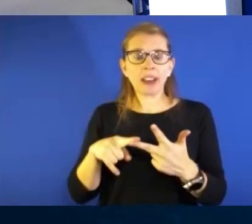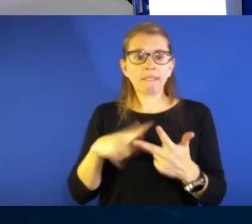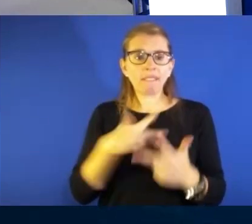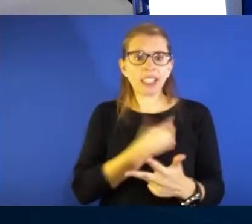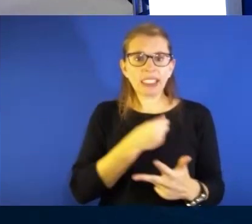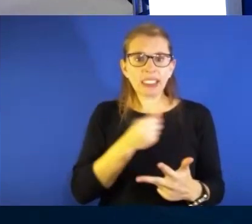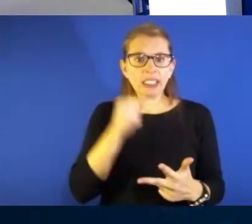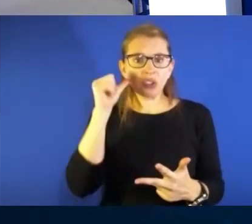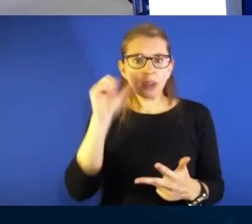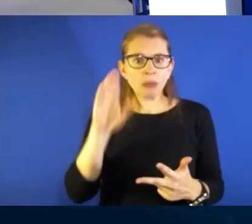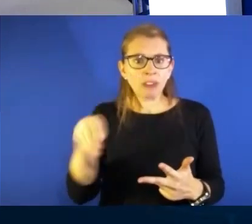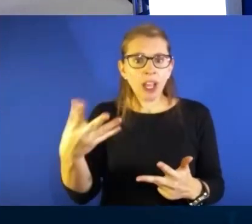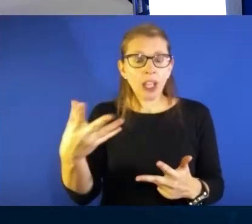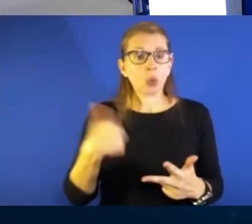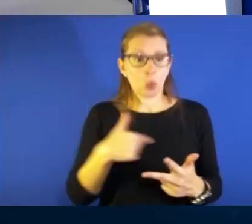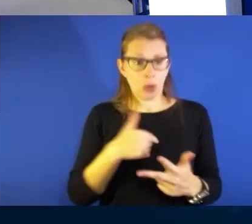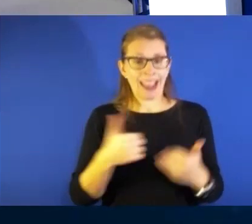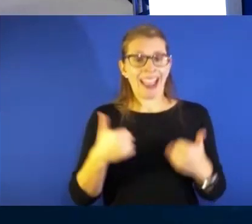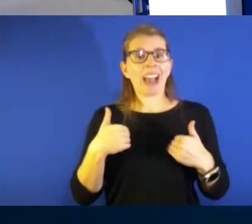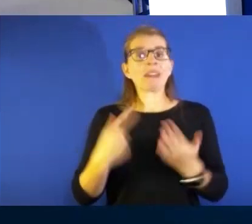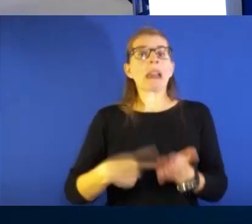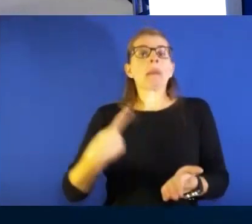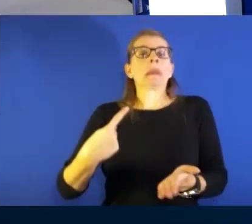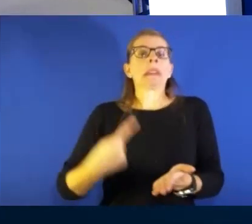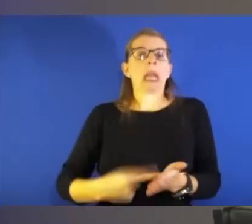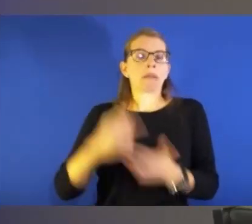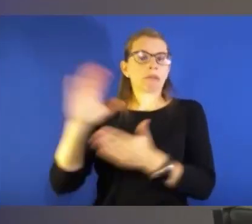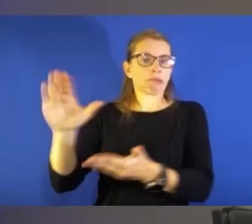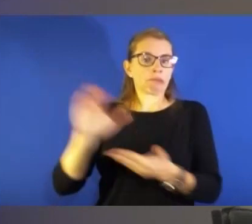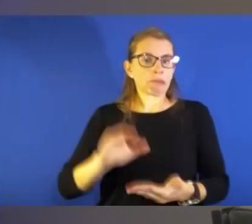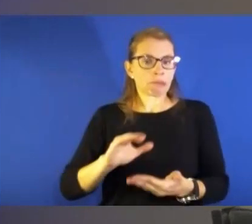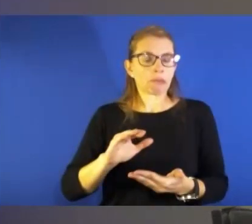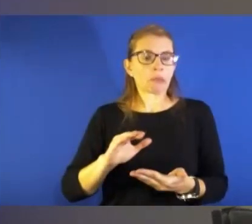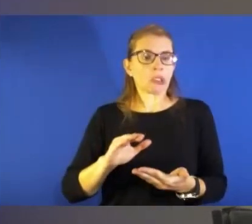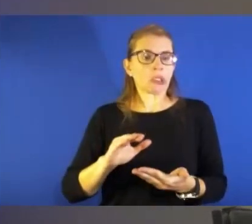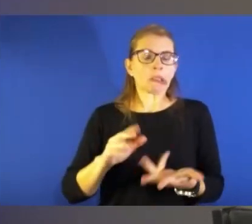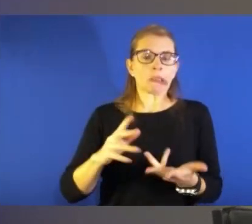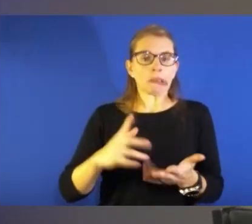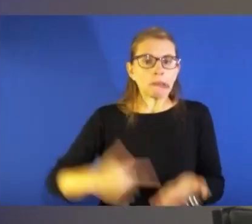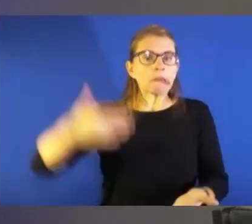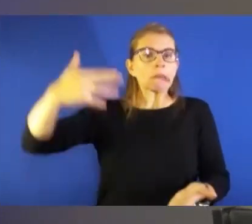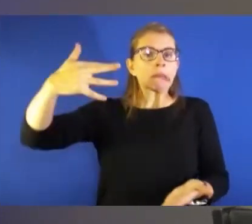we have it sometimes. I think it's somewhat inconsistent as far as what our